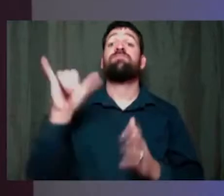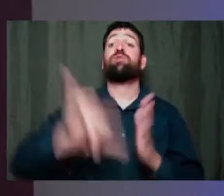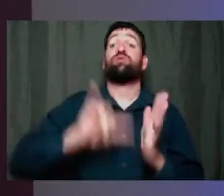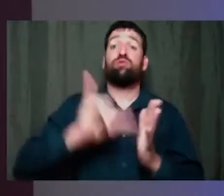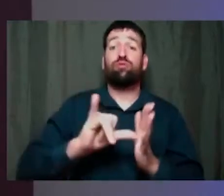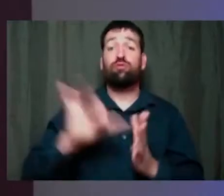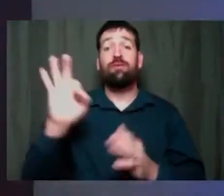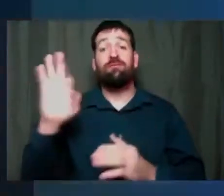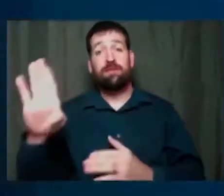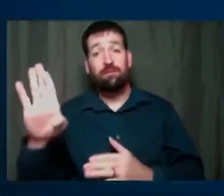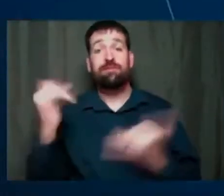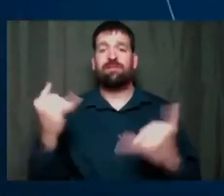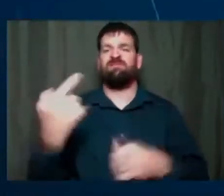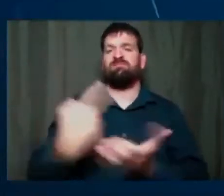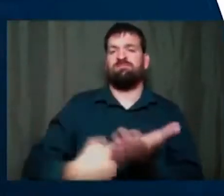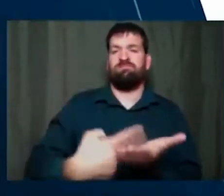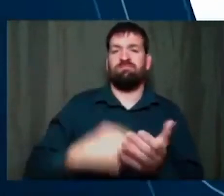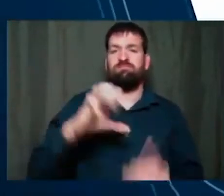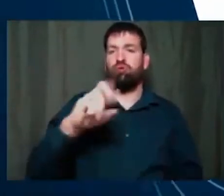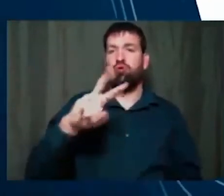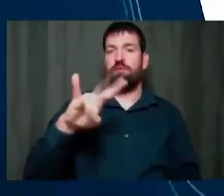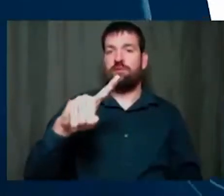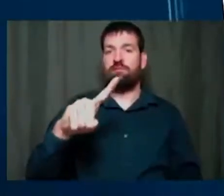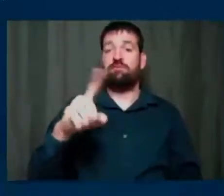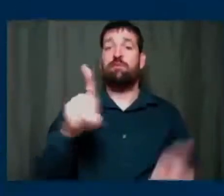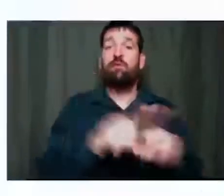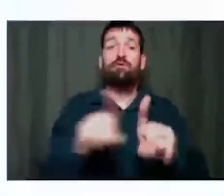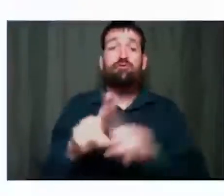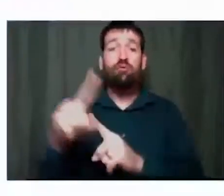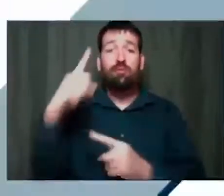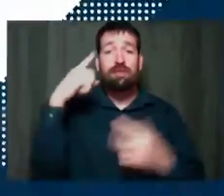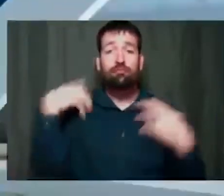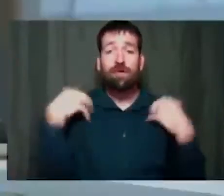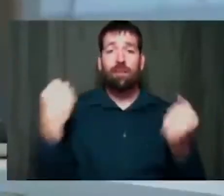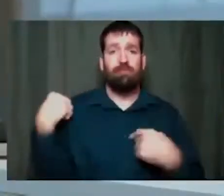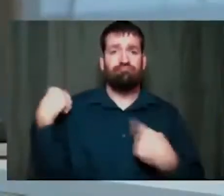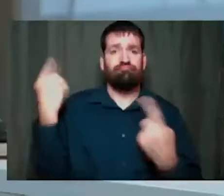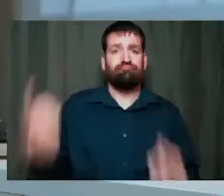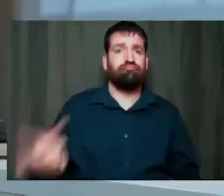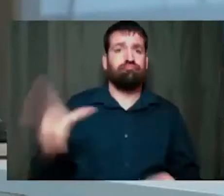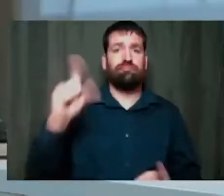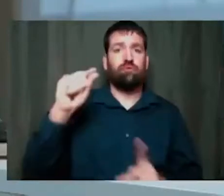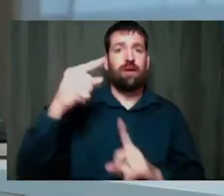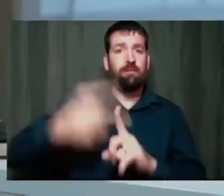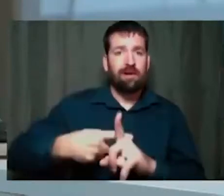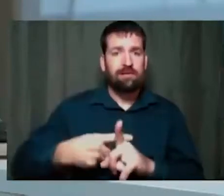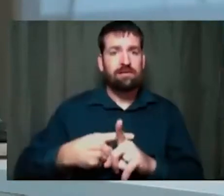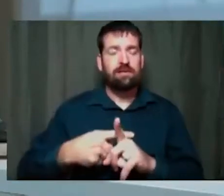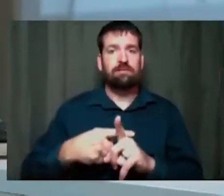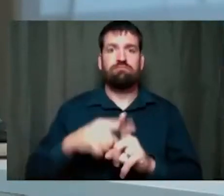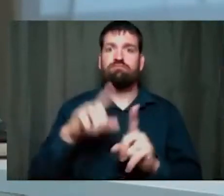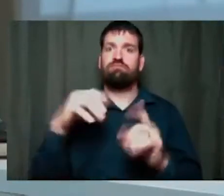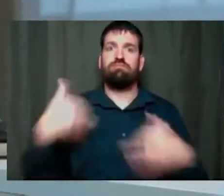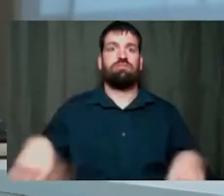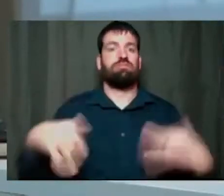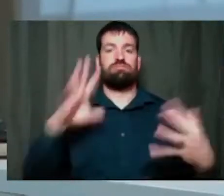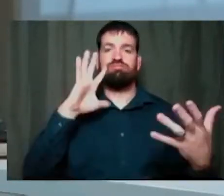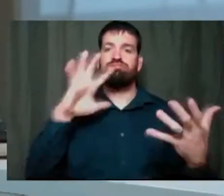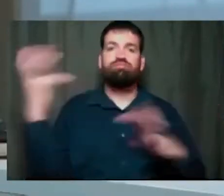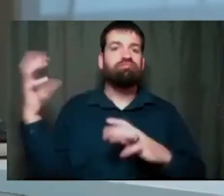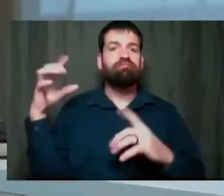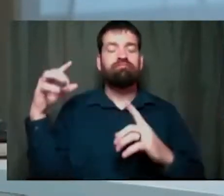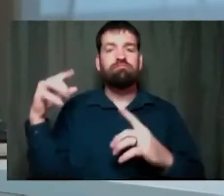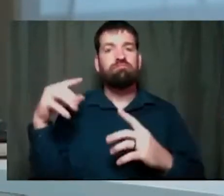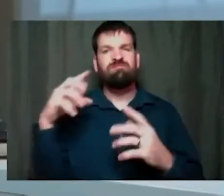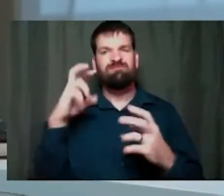talking about COVID and also mental health. For the last 20 months, life has thrown a lot of people a lot of curveballs. And while you may have